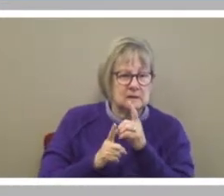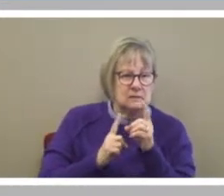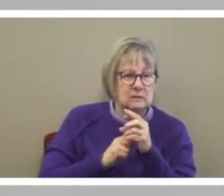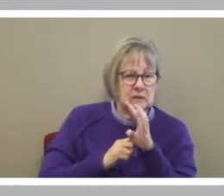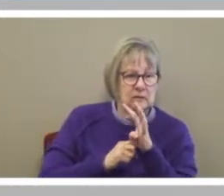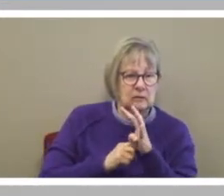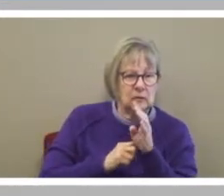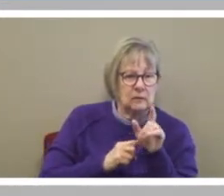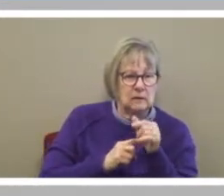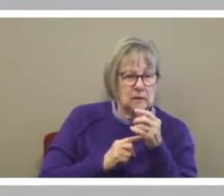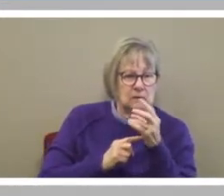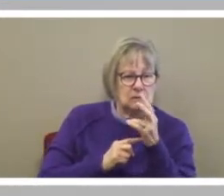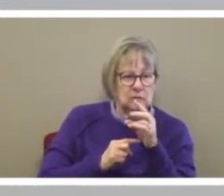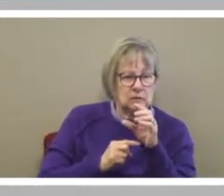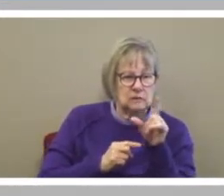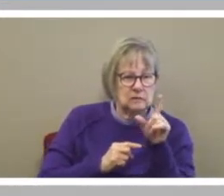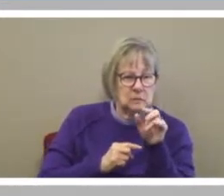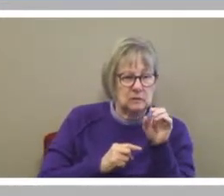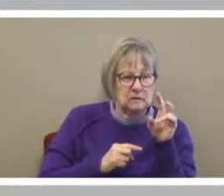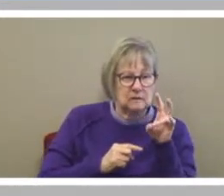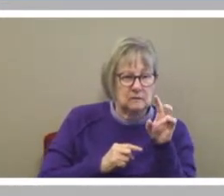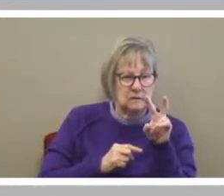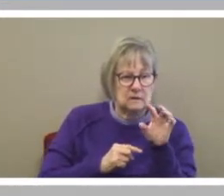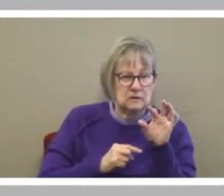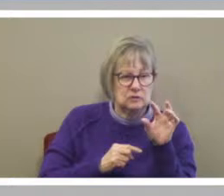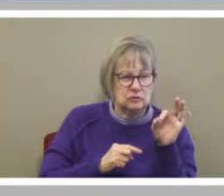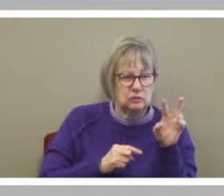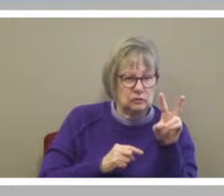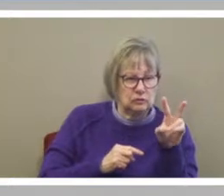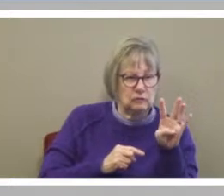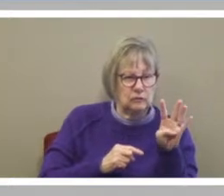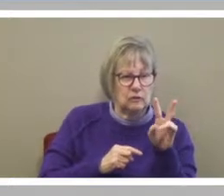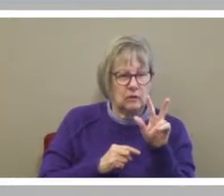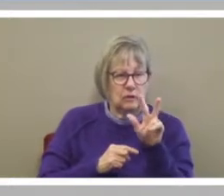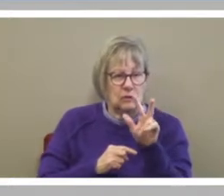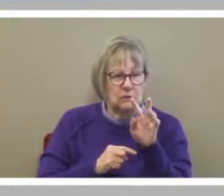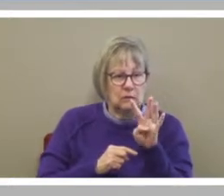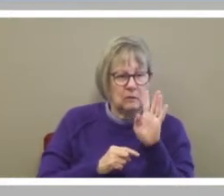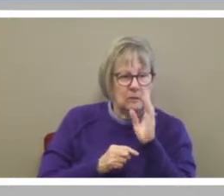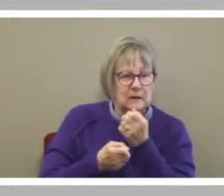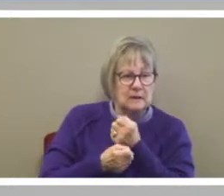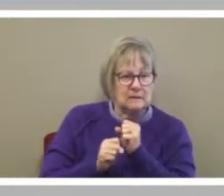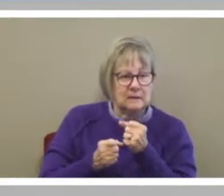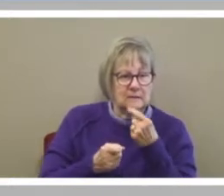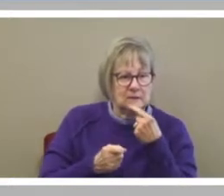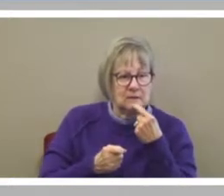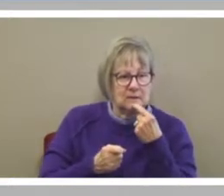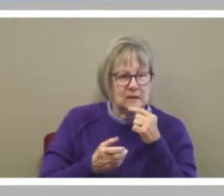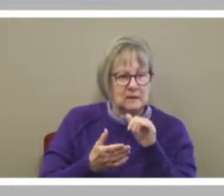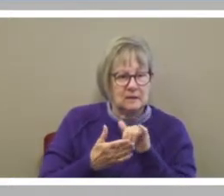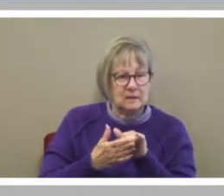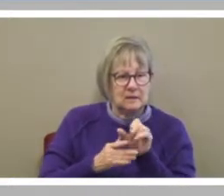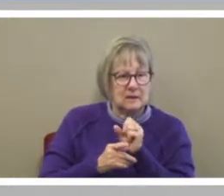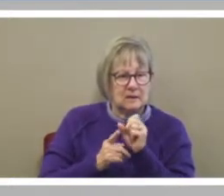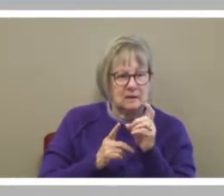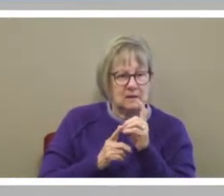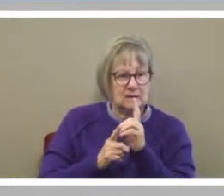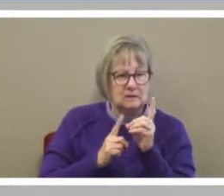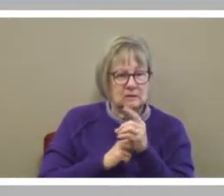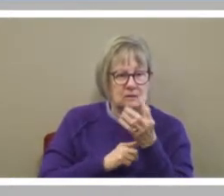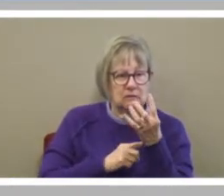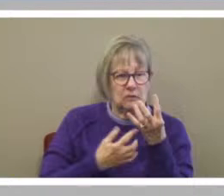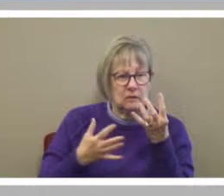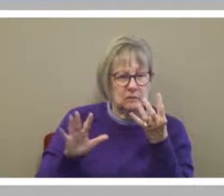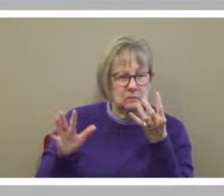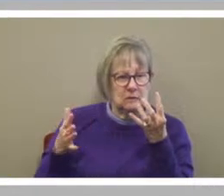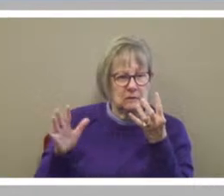codes, 79924, 79934. So is that, would that be safe to say that District 4 has been